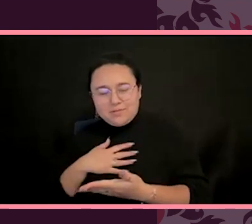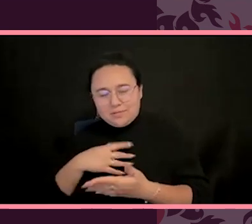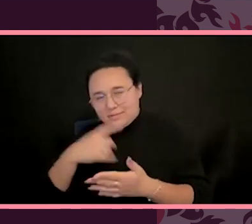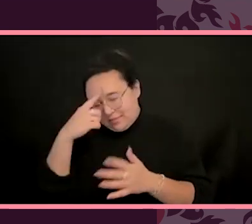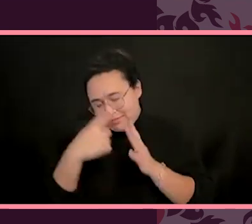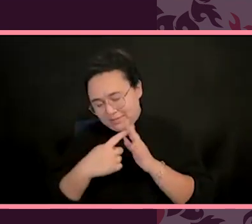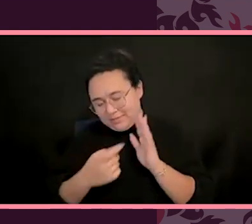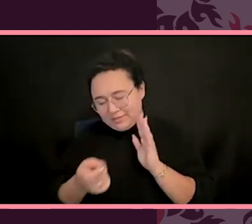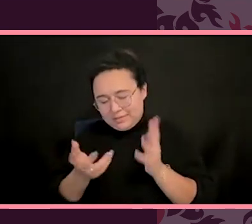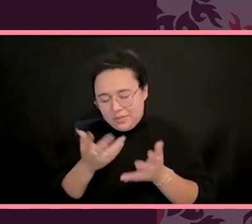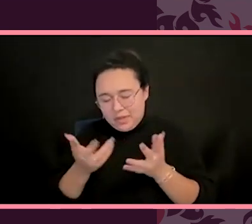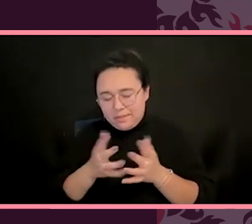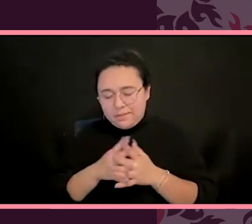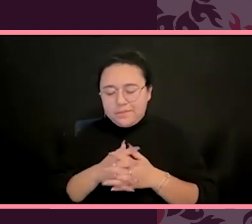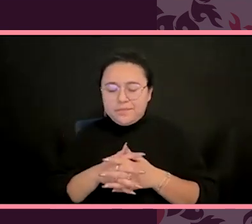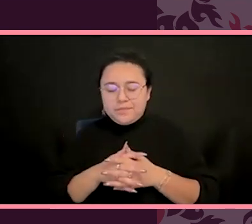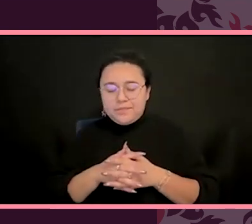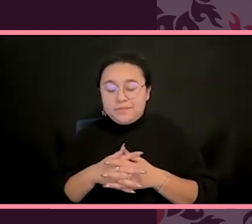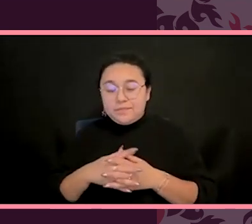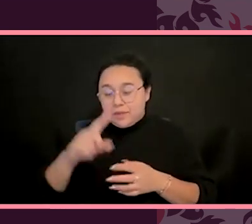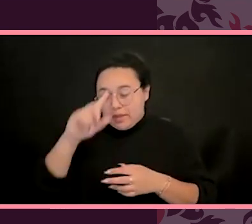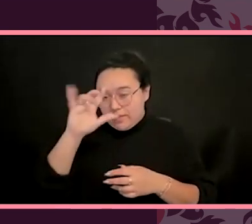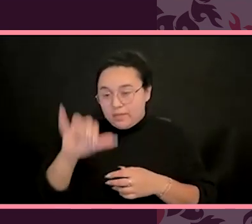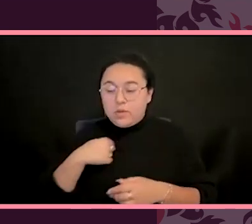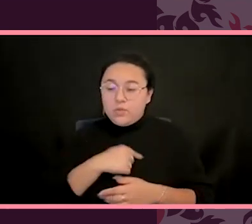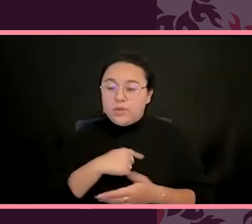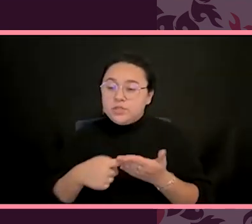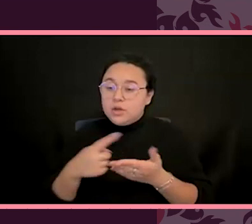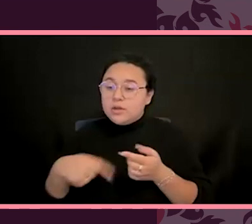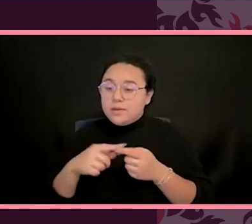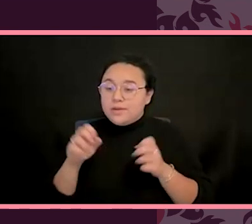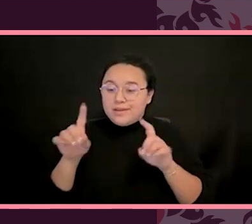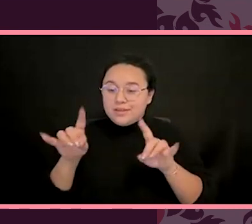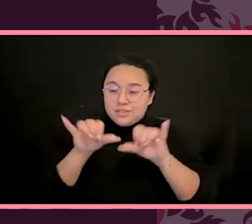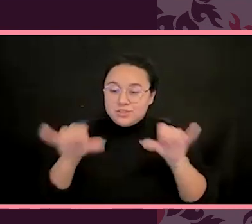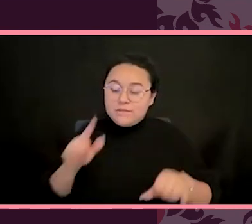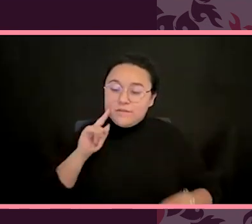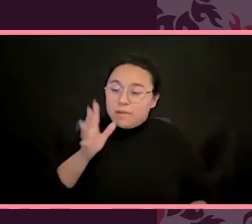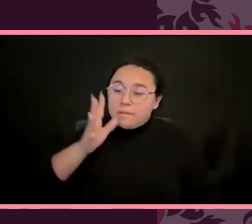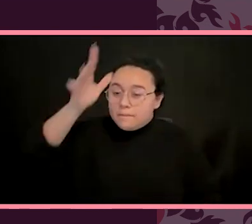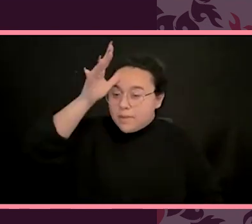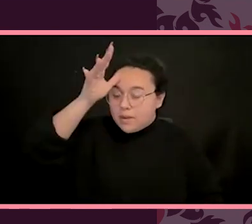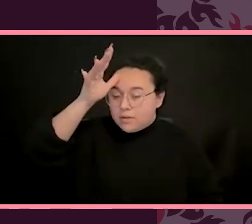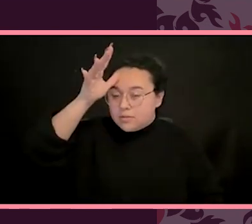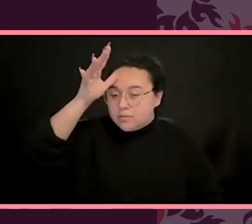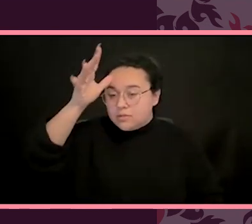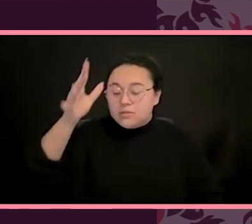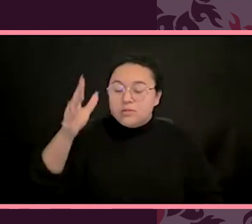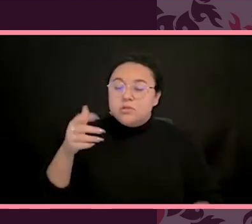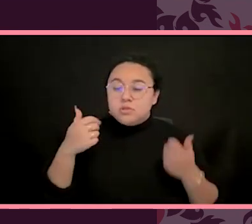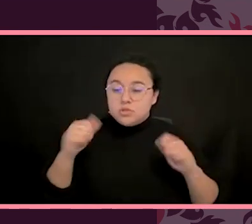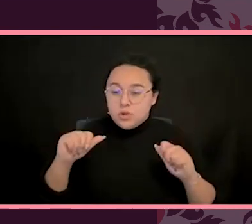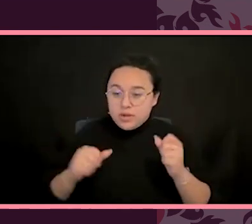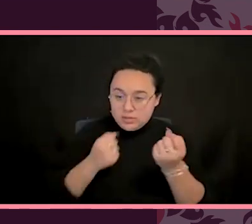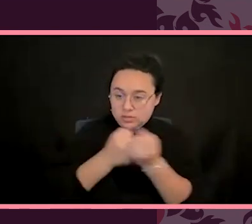But I think when we talk about the education system for parents, you know, when you're trying to support